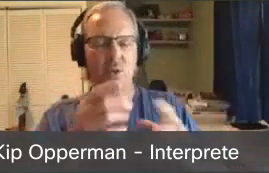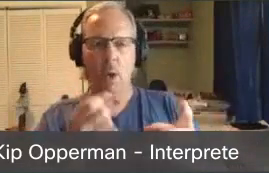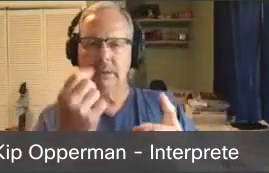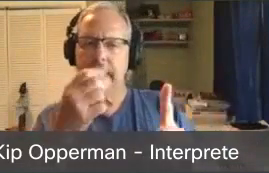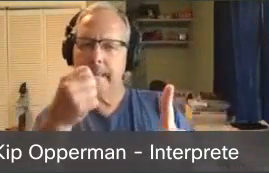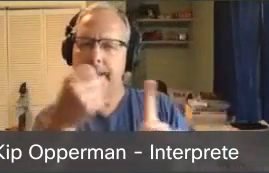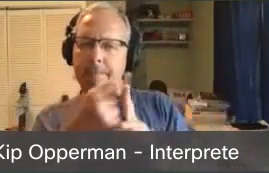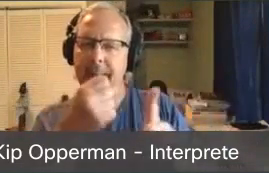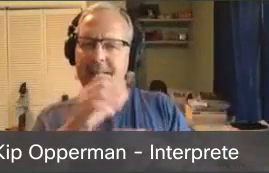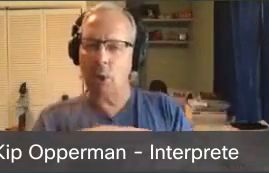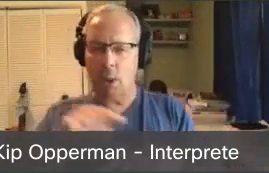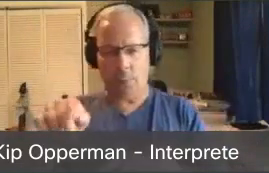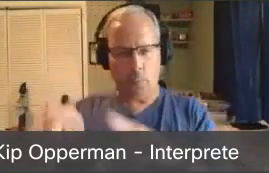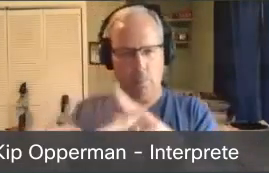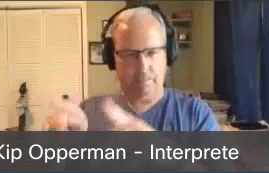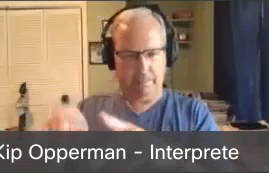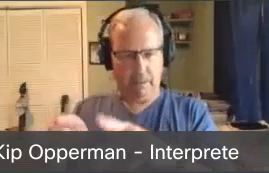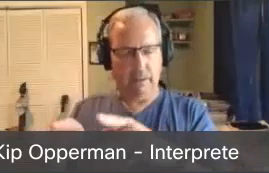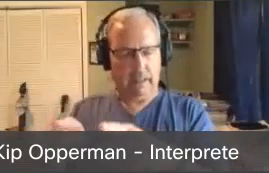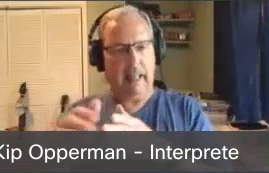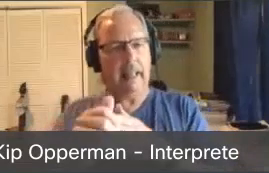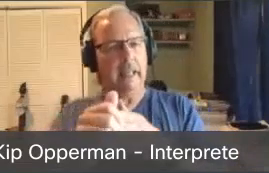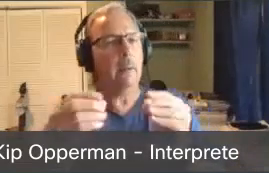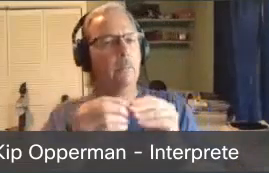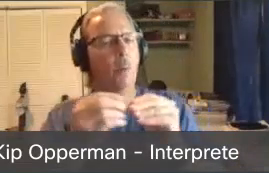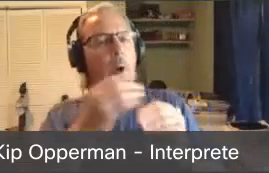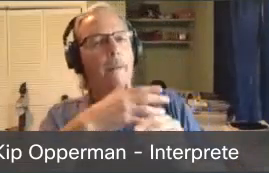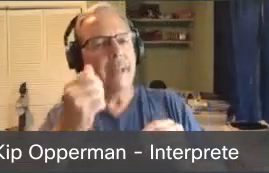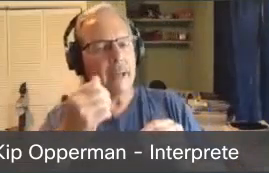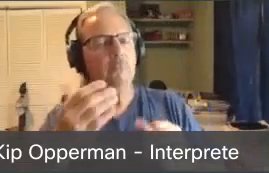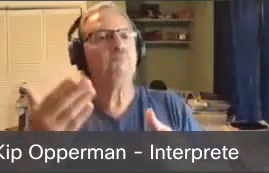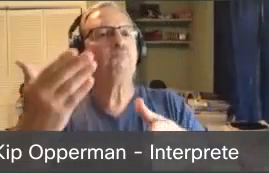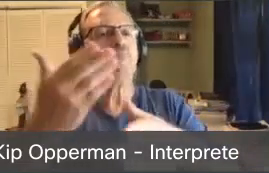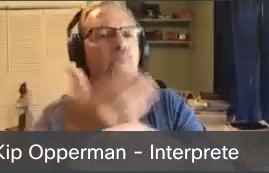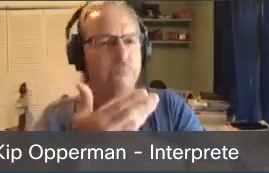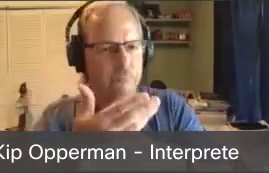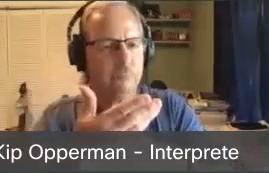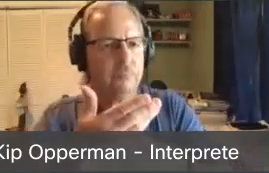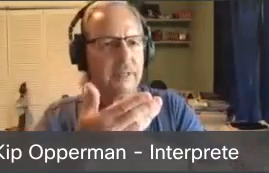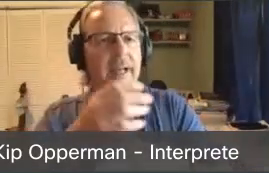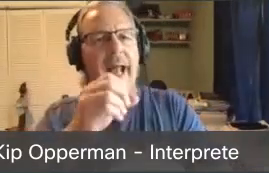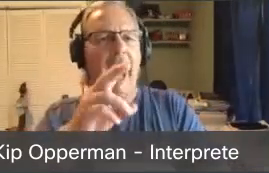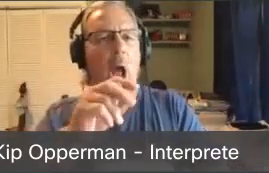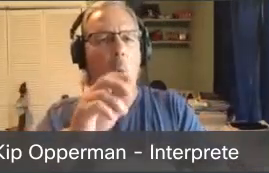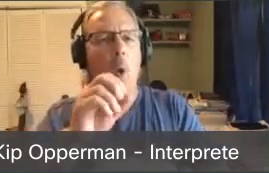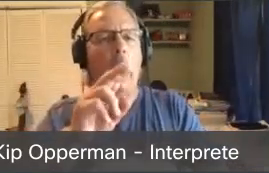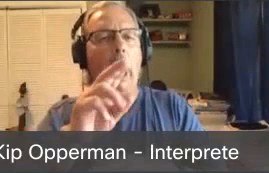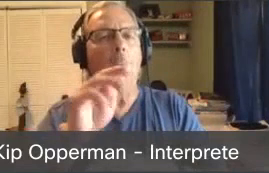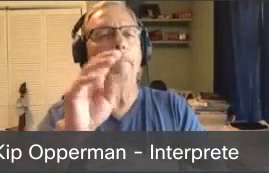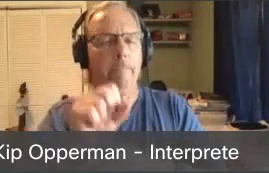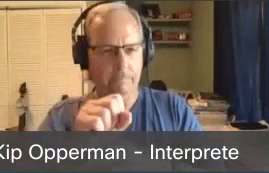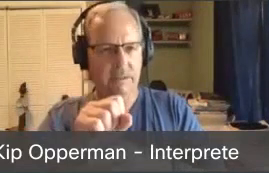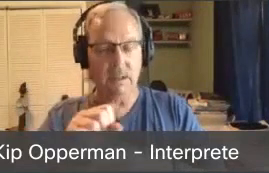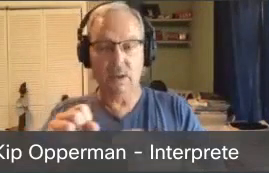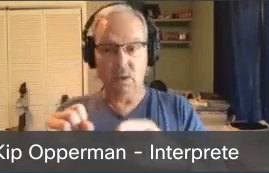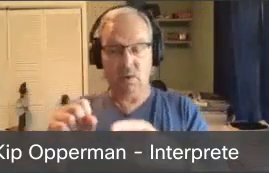on court participants may lead to more successful interactions and outcomes. Trauma-informed courts acknowledge the prevalence of trauma among